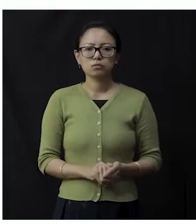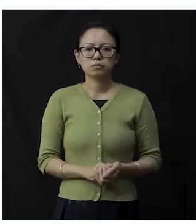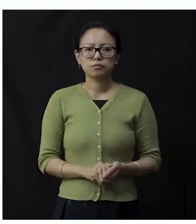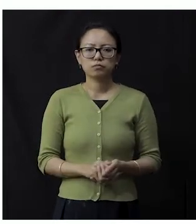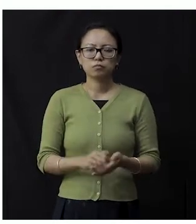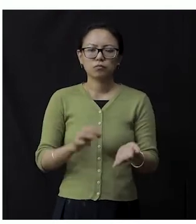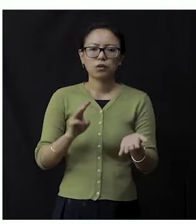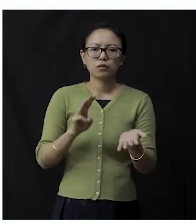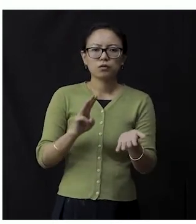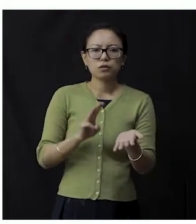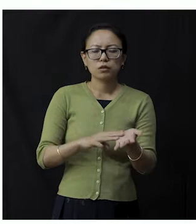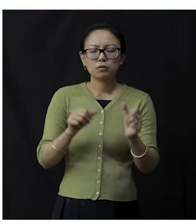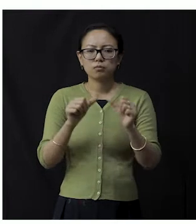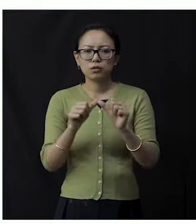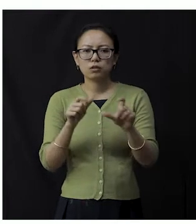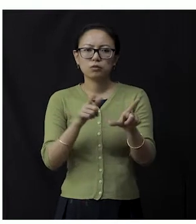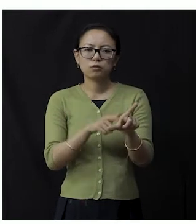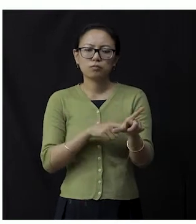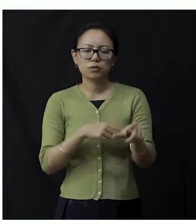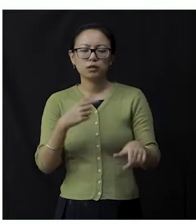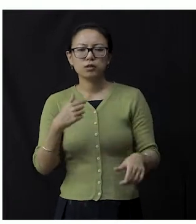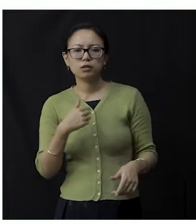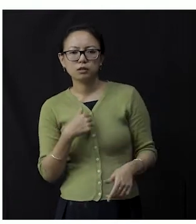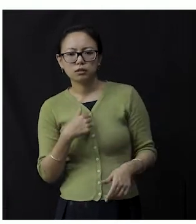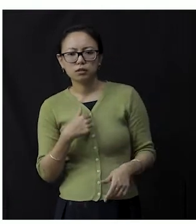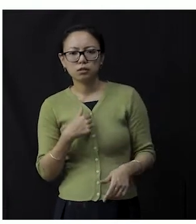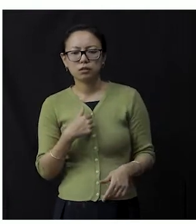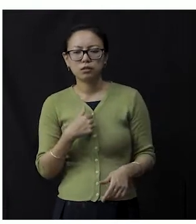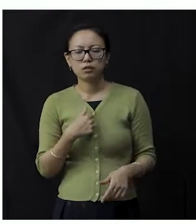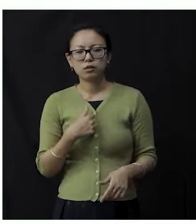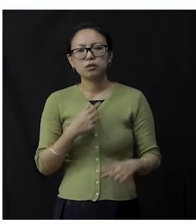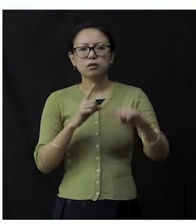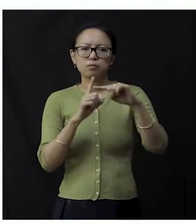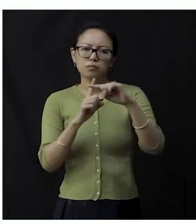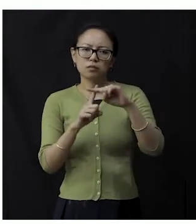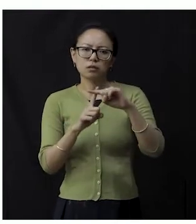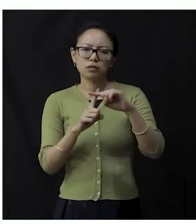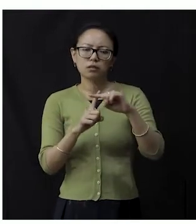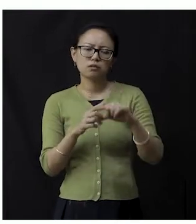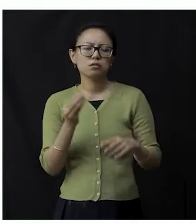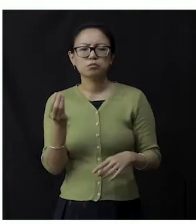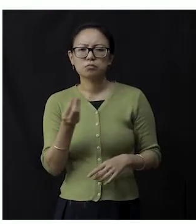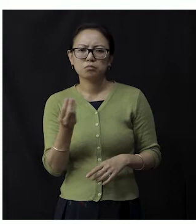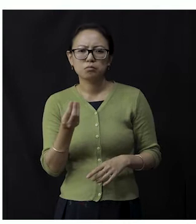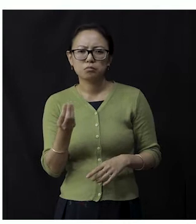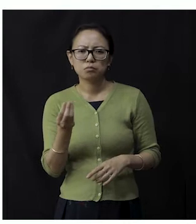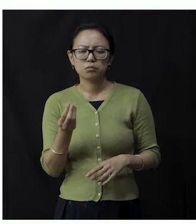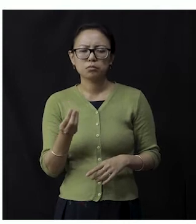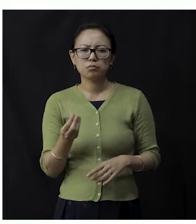always have to and should be using the word called please. Please, can you pass me that